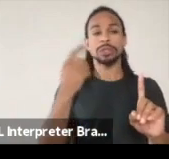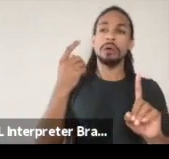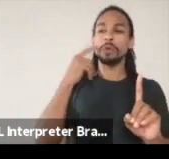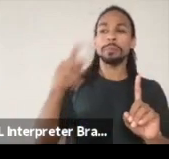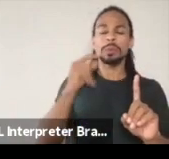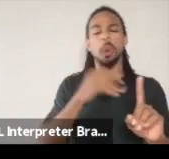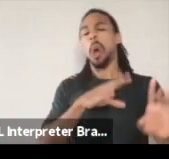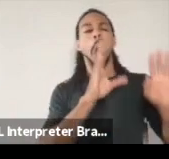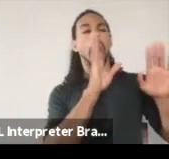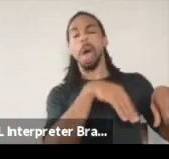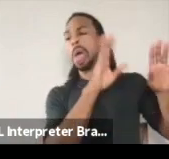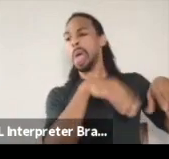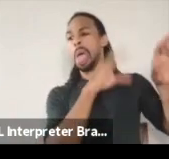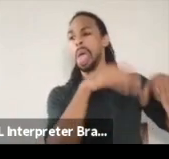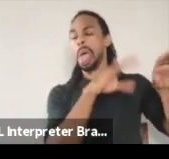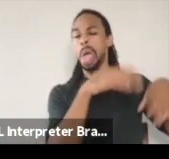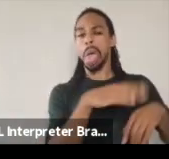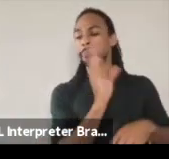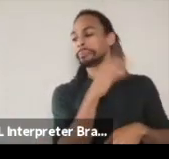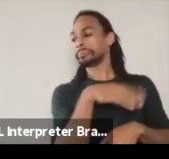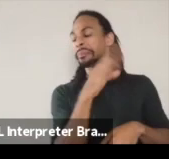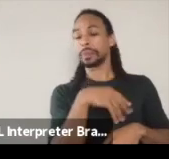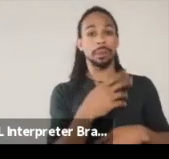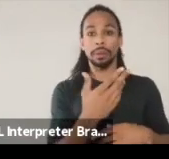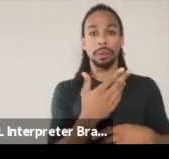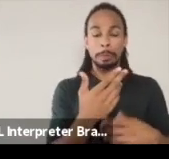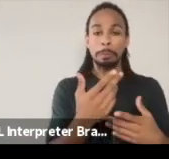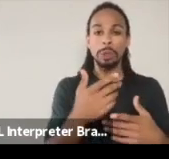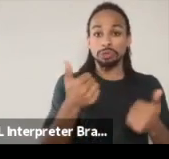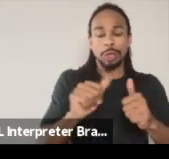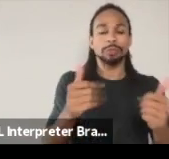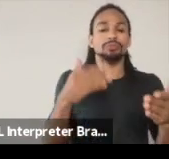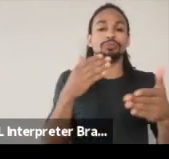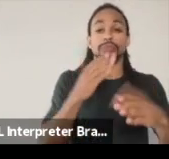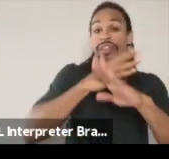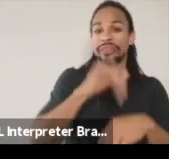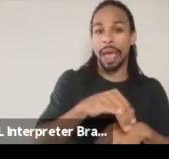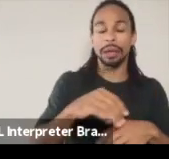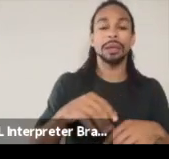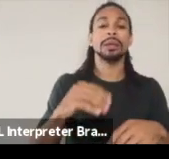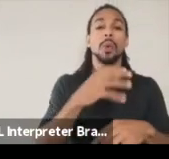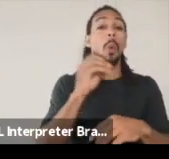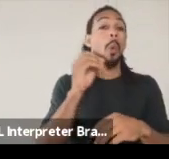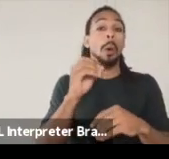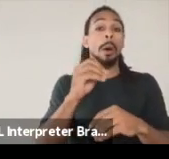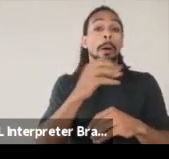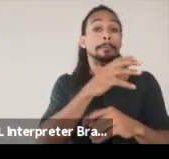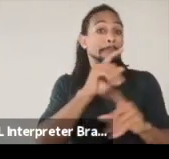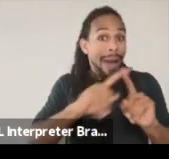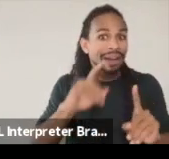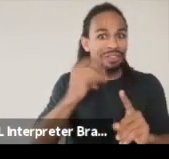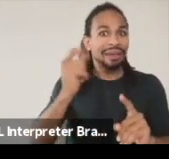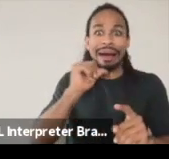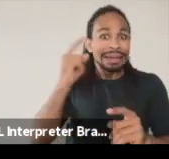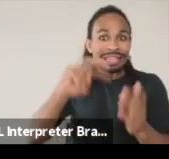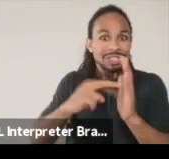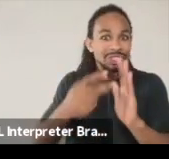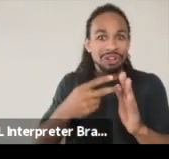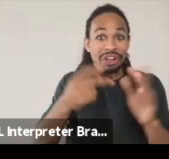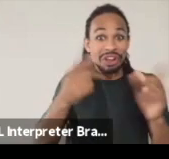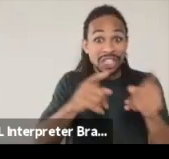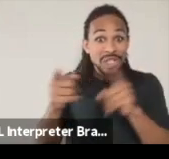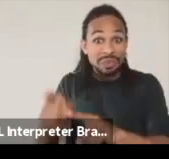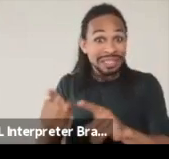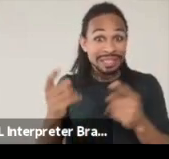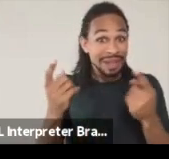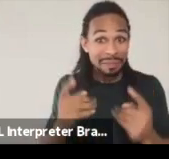yet the kind of unintended or consequence of that, of those kinds of no-drop policies, were that